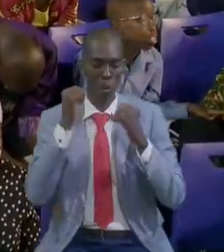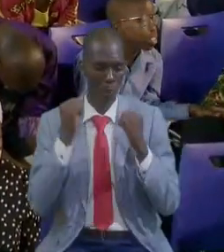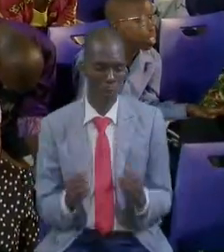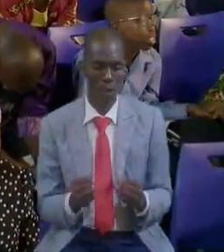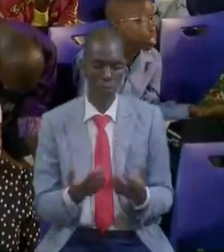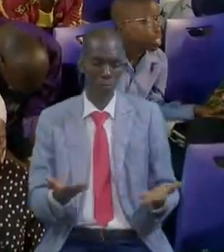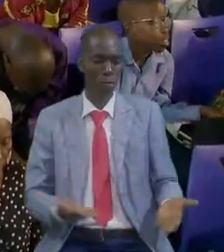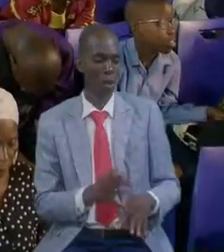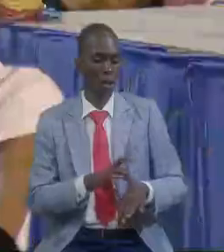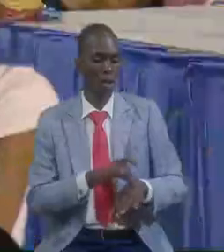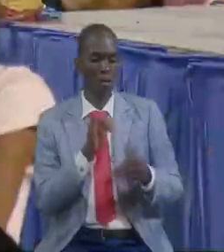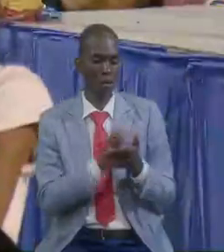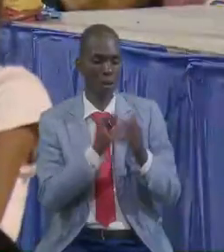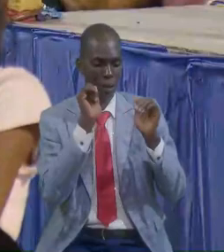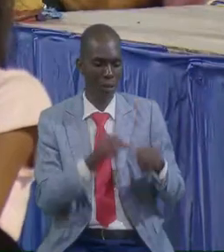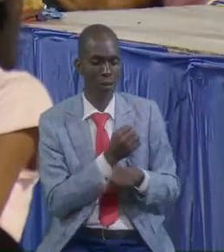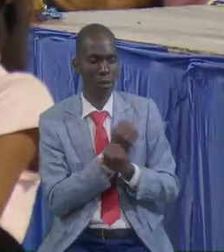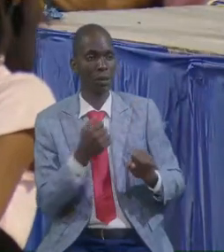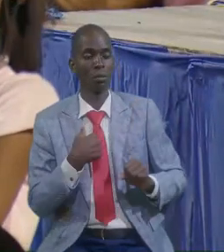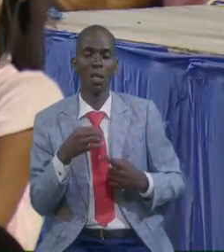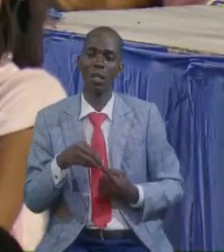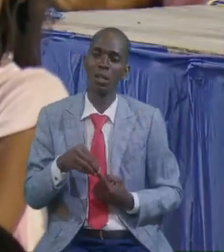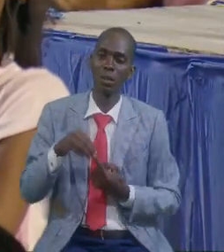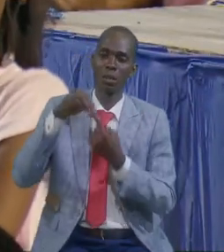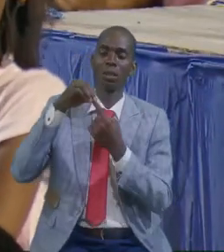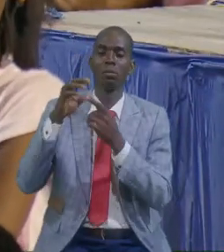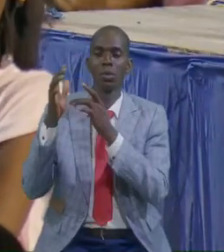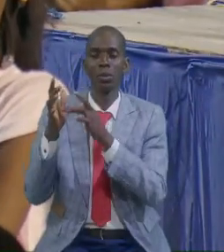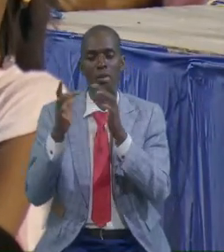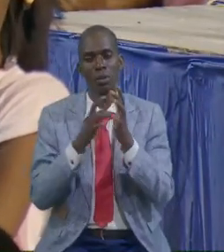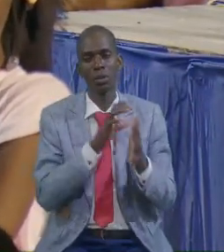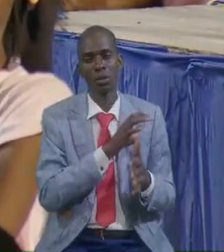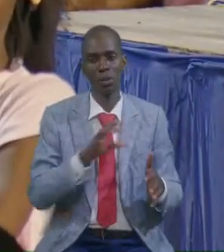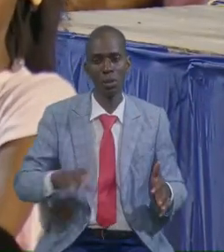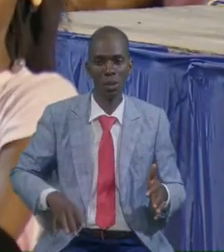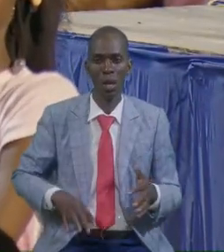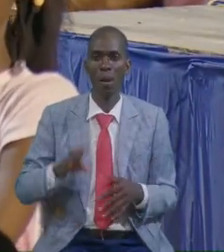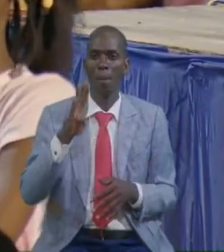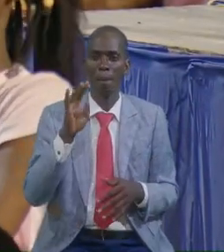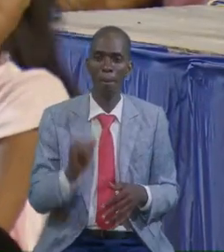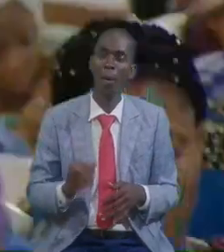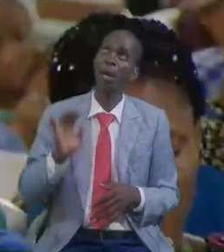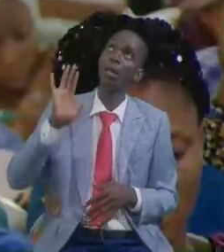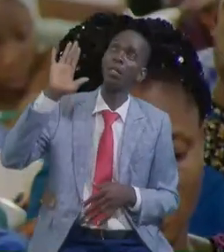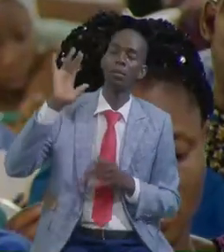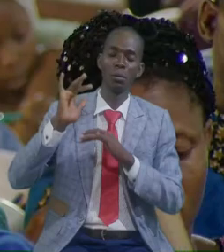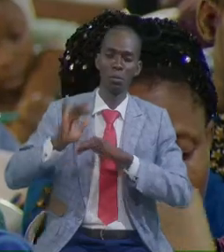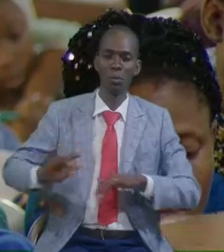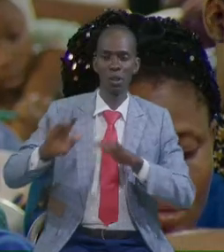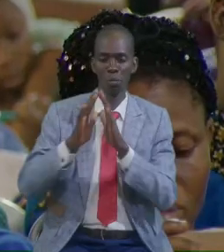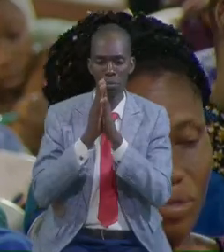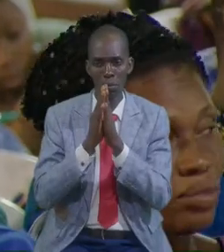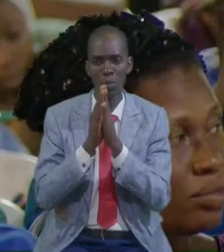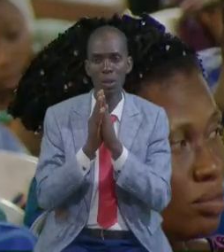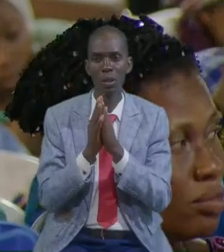me except Jesus Christ by his mercy. Tell him. Except